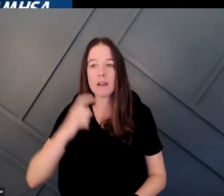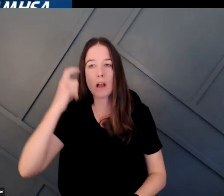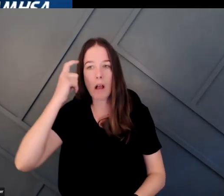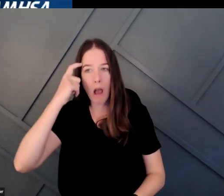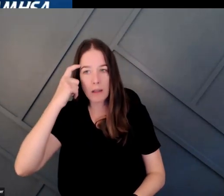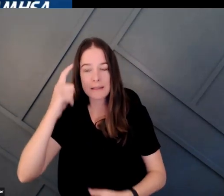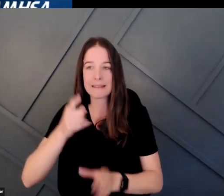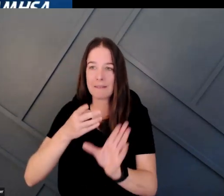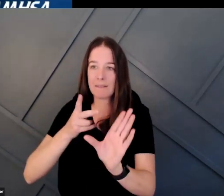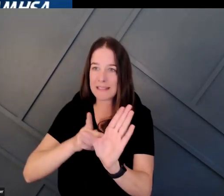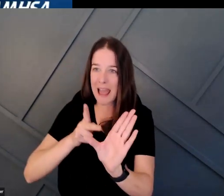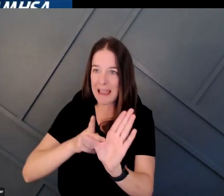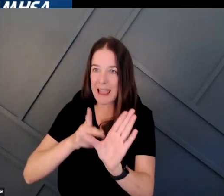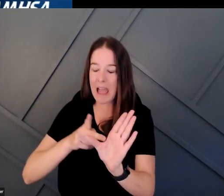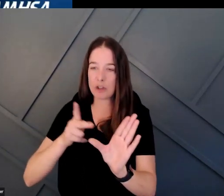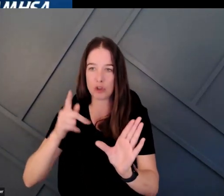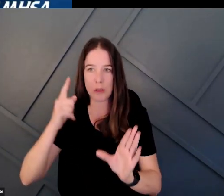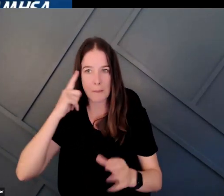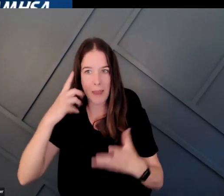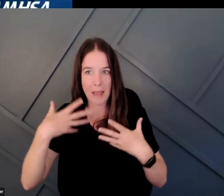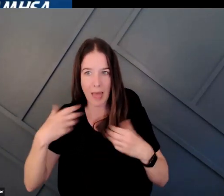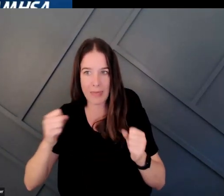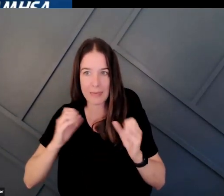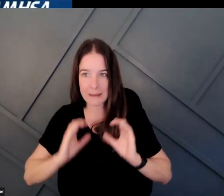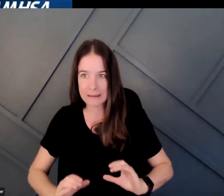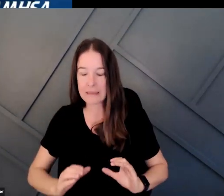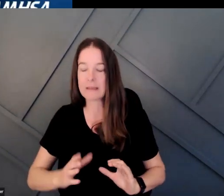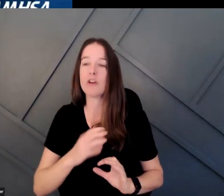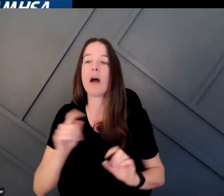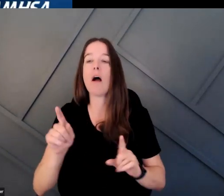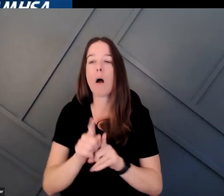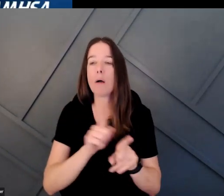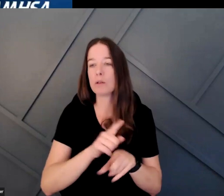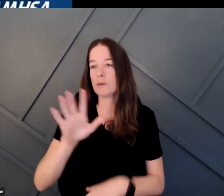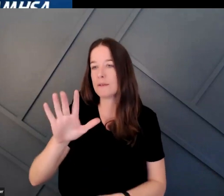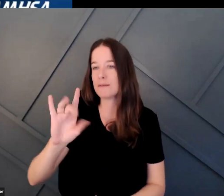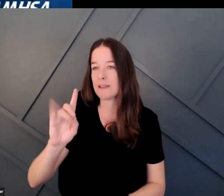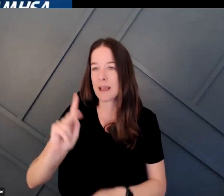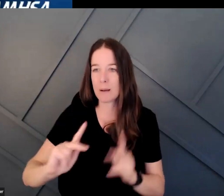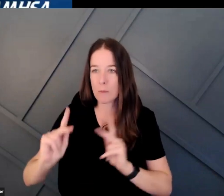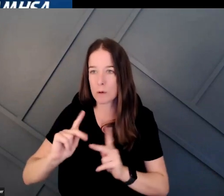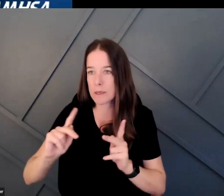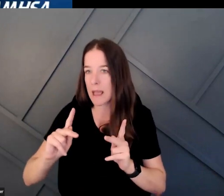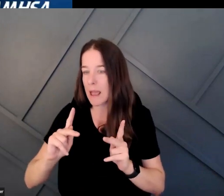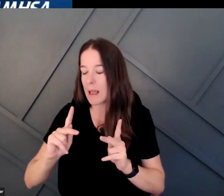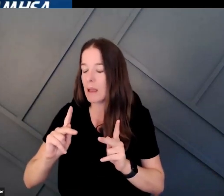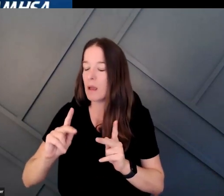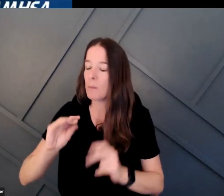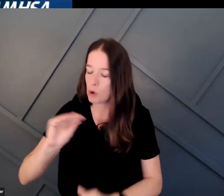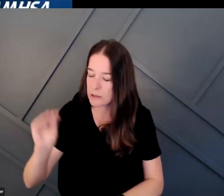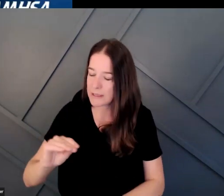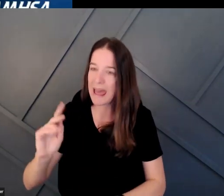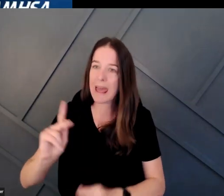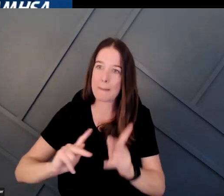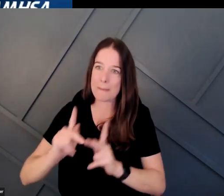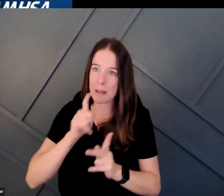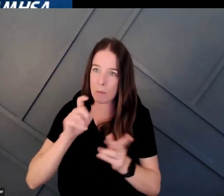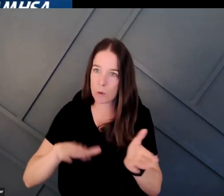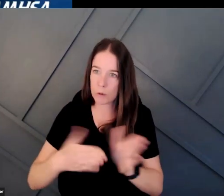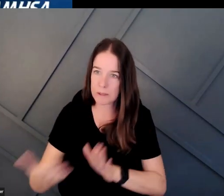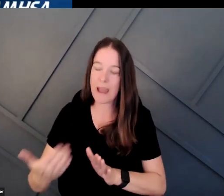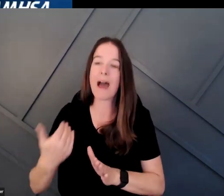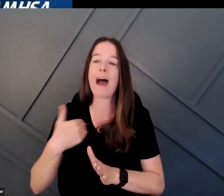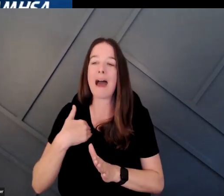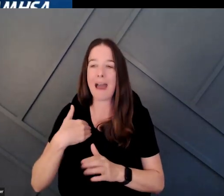conditions. And then combining with this, 58% of the people who died had one or more chronic condition, health